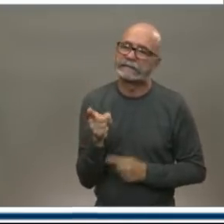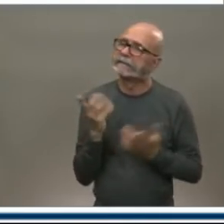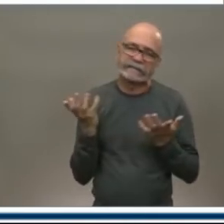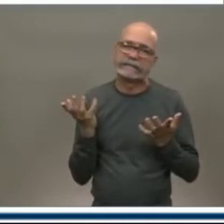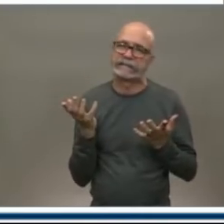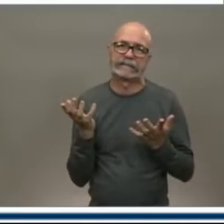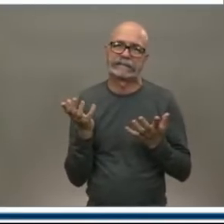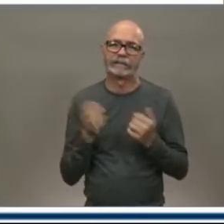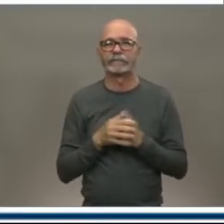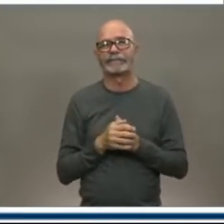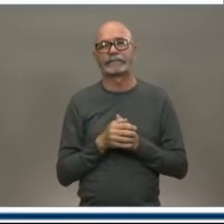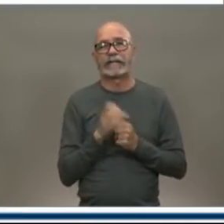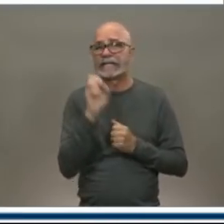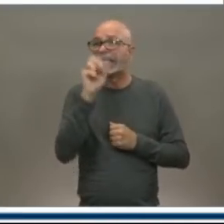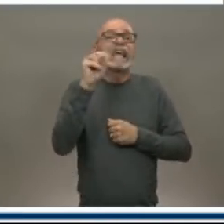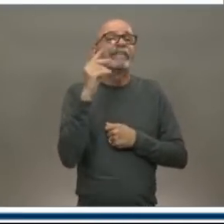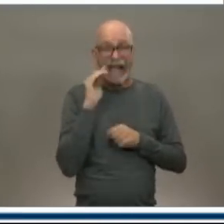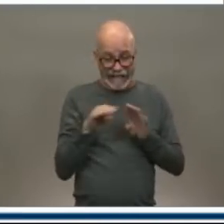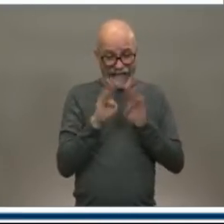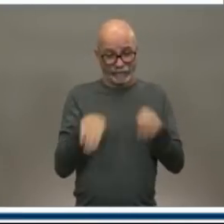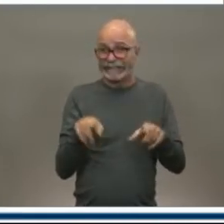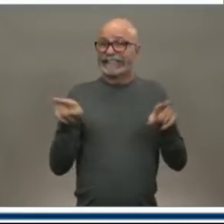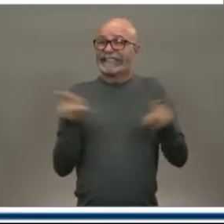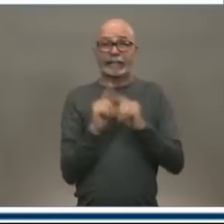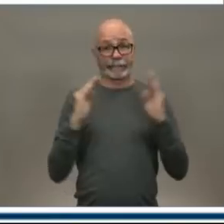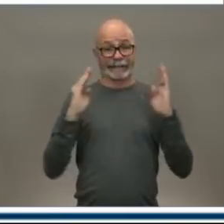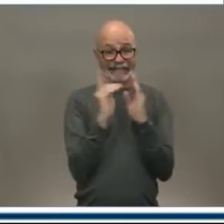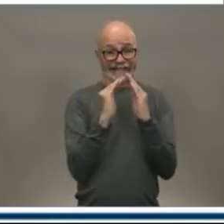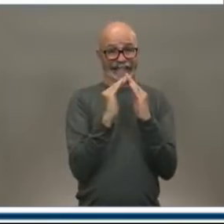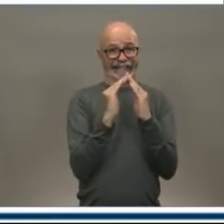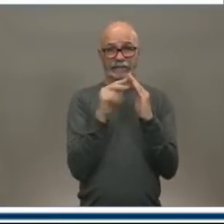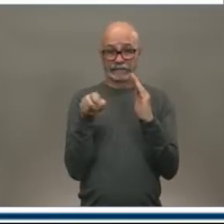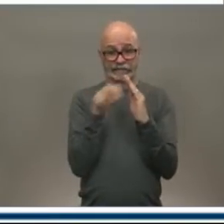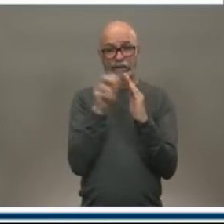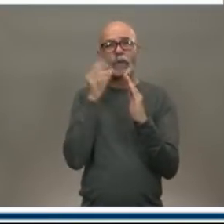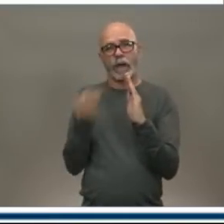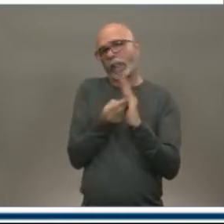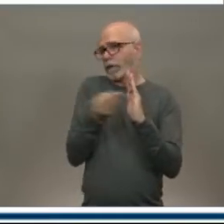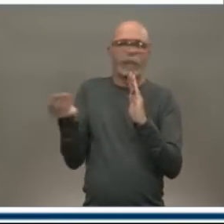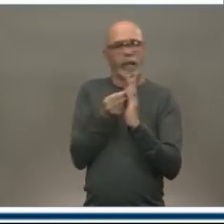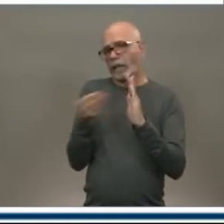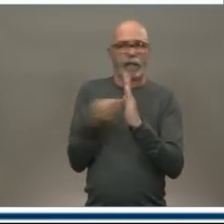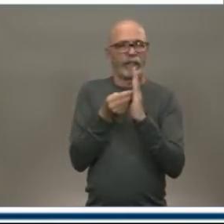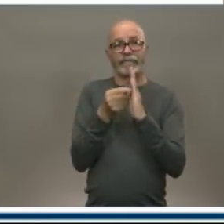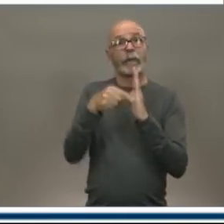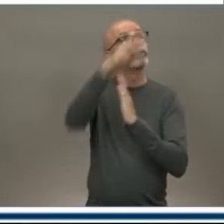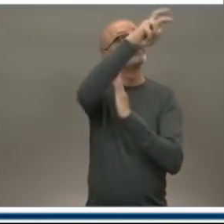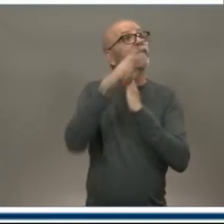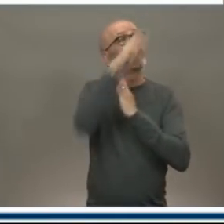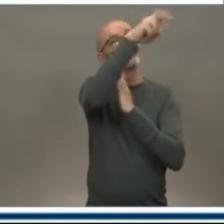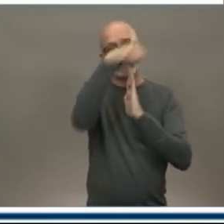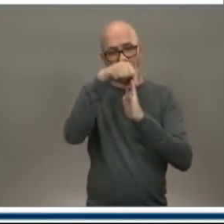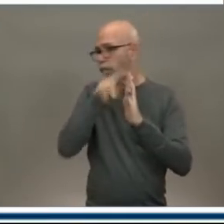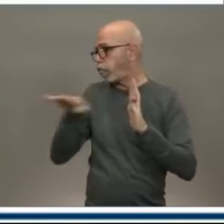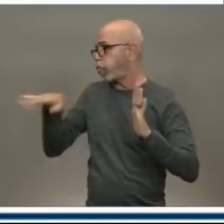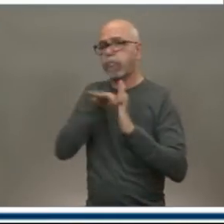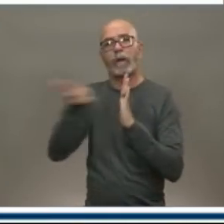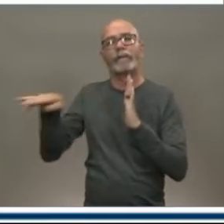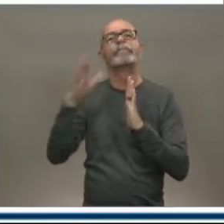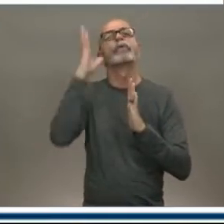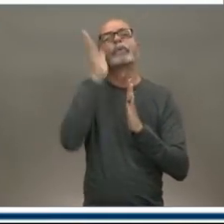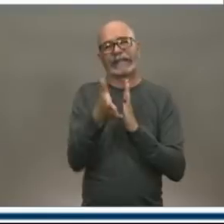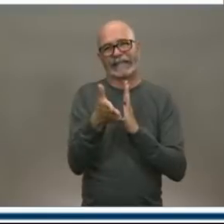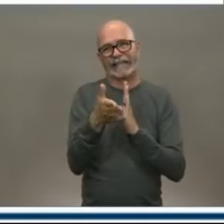same household here in Nova Scotia. They had known close contact with a travel-related case. And when we look at the public health follow-up of